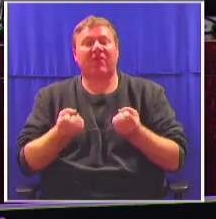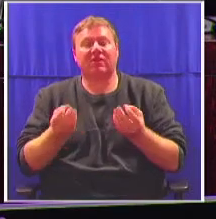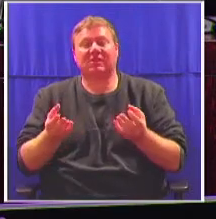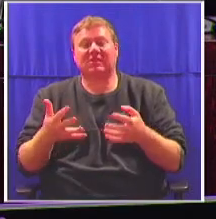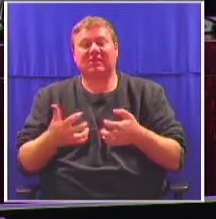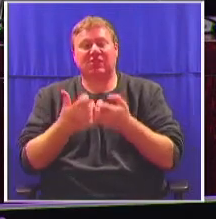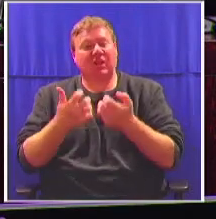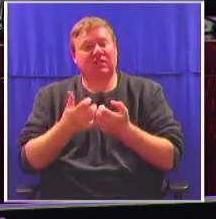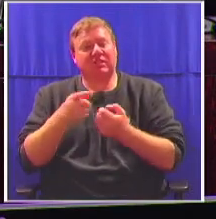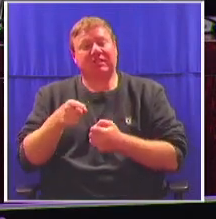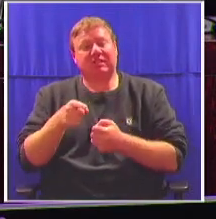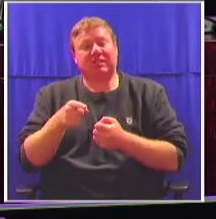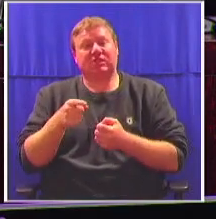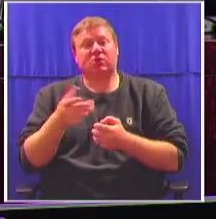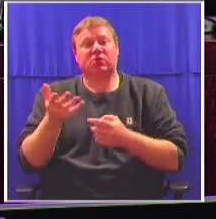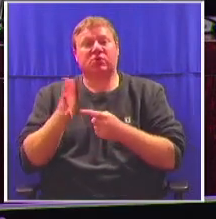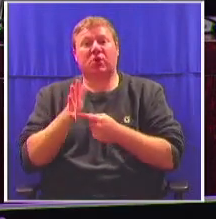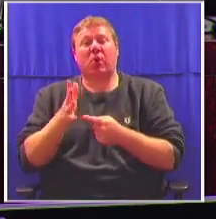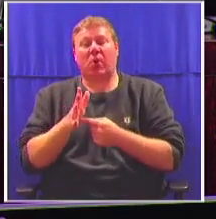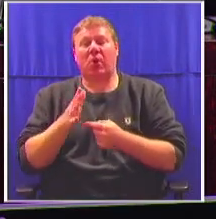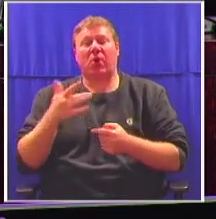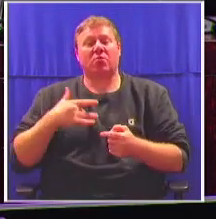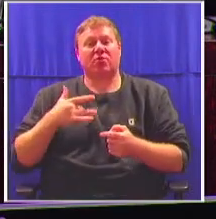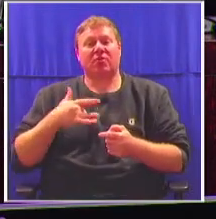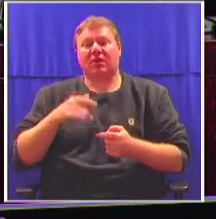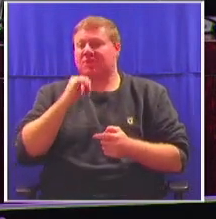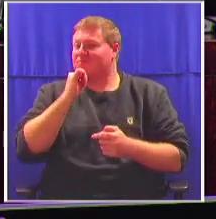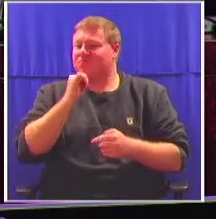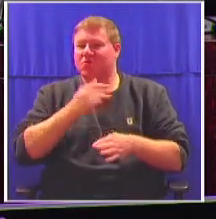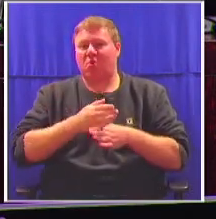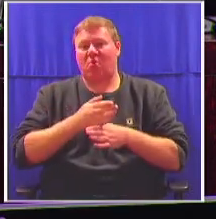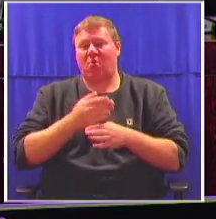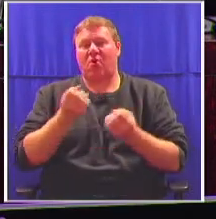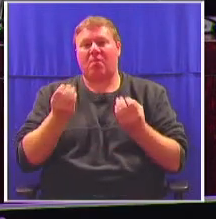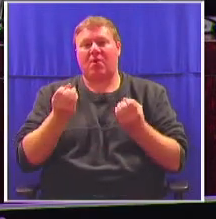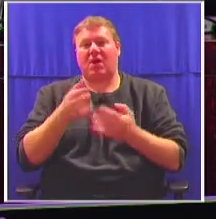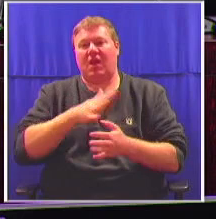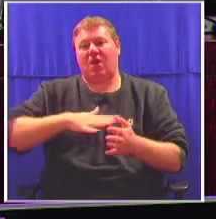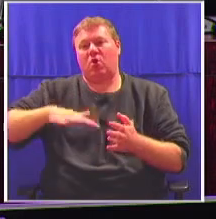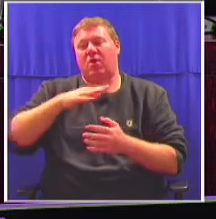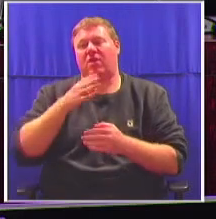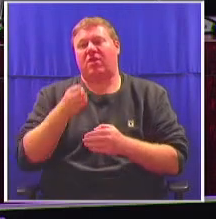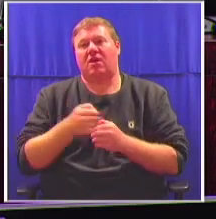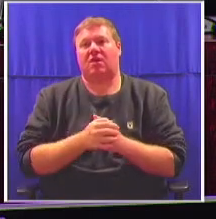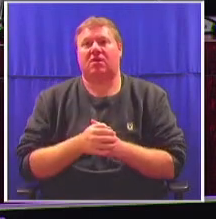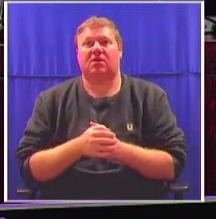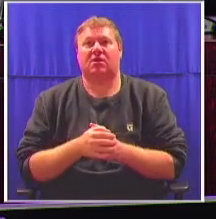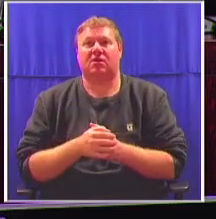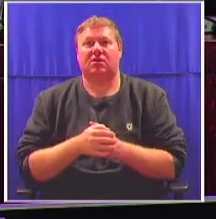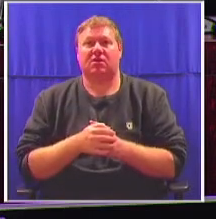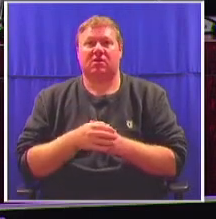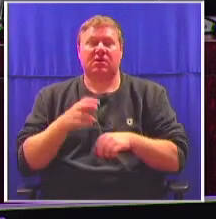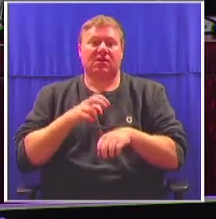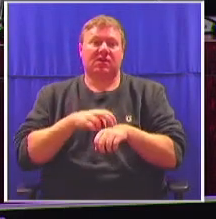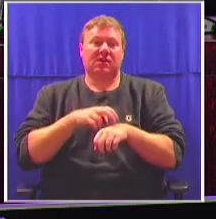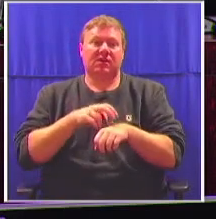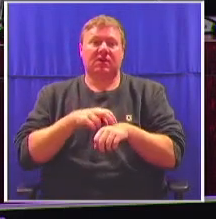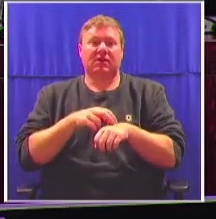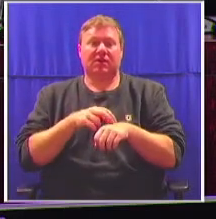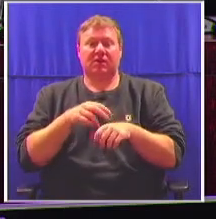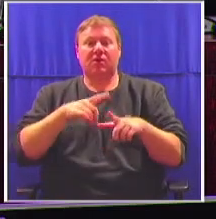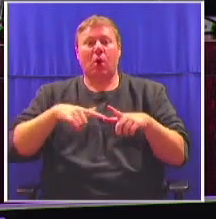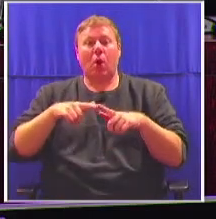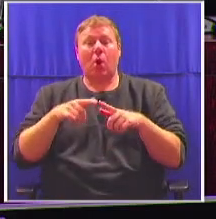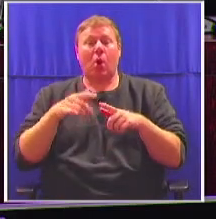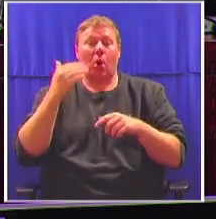challenge of dysfunctional municipalities in many areas. We need to strengthen local government